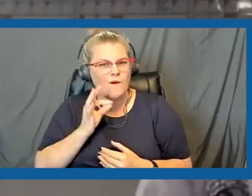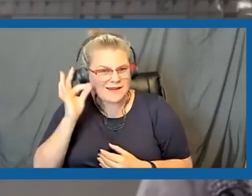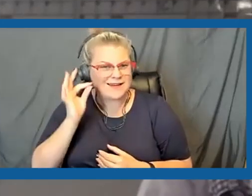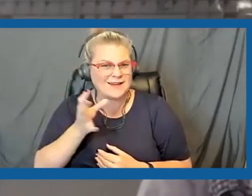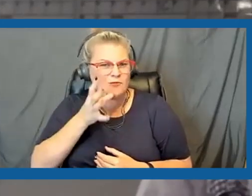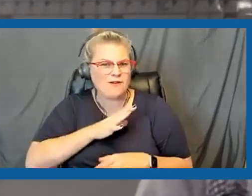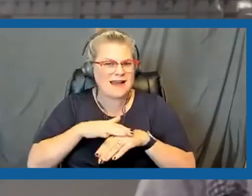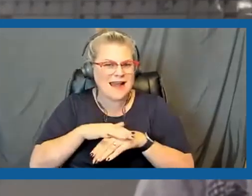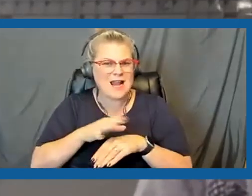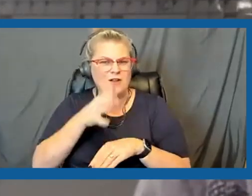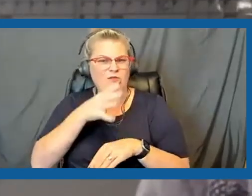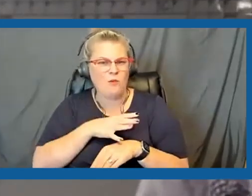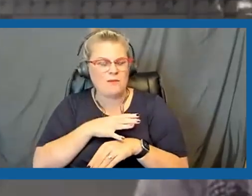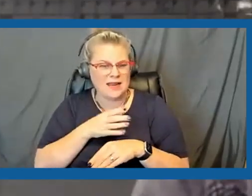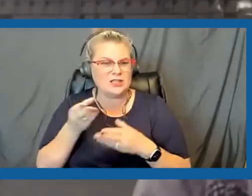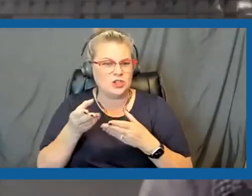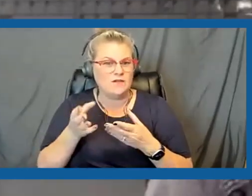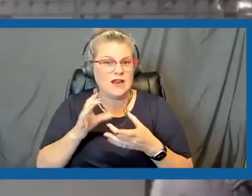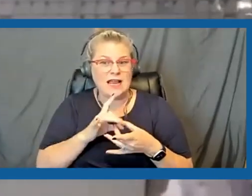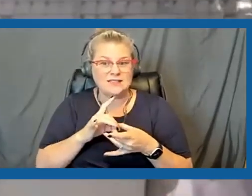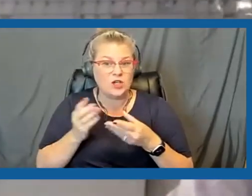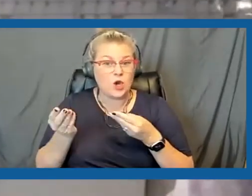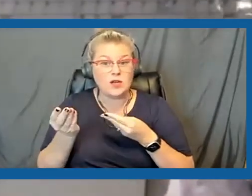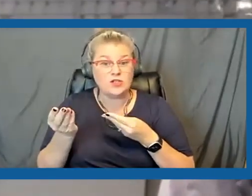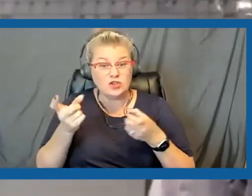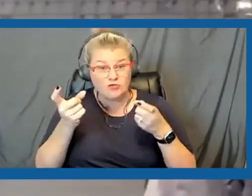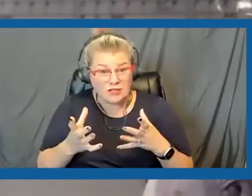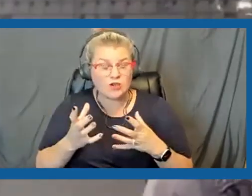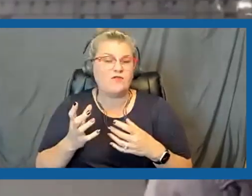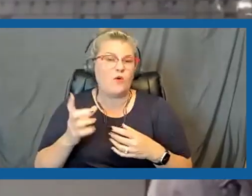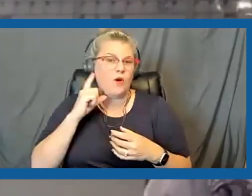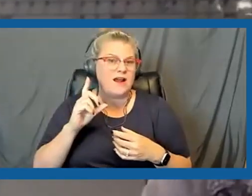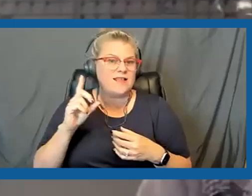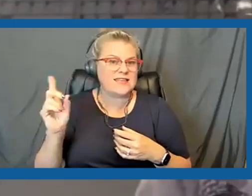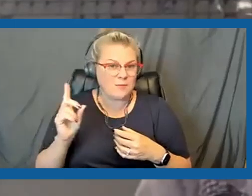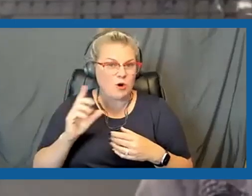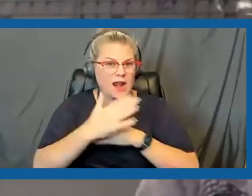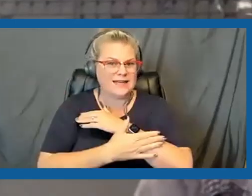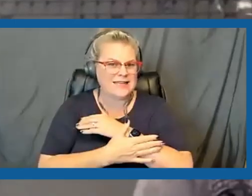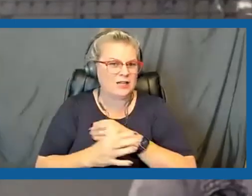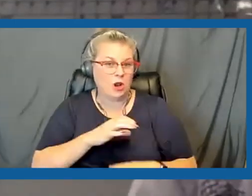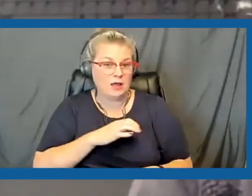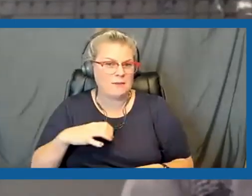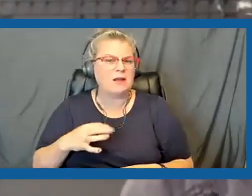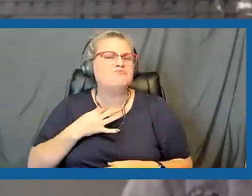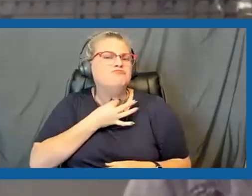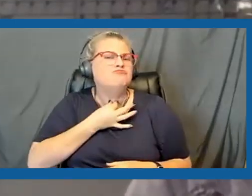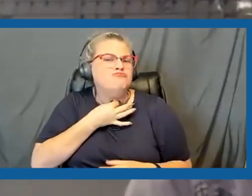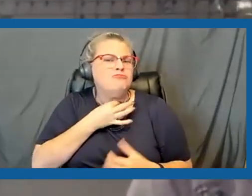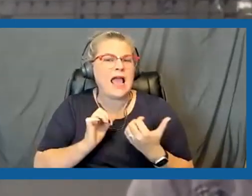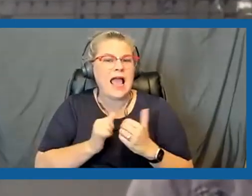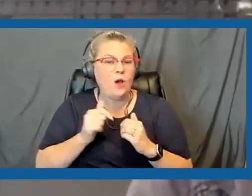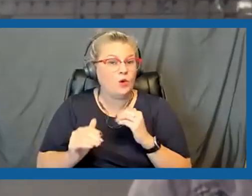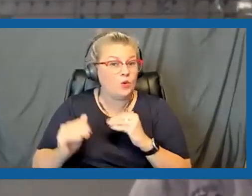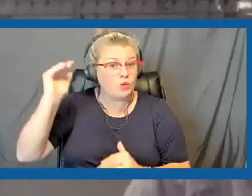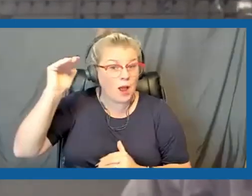as the Native Coalition Director of the Democratic National Committee, I was curious how you grew